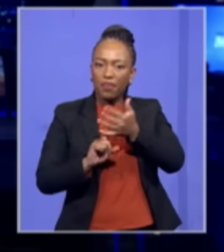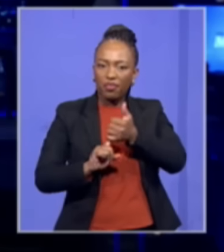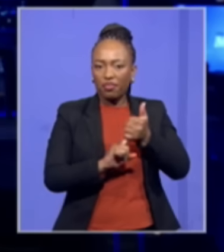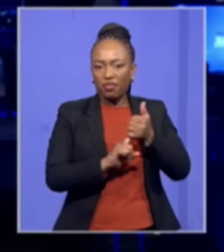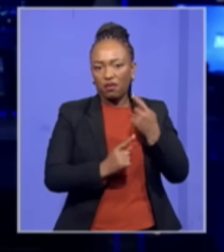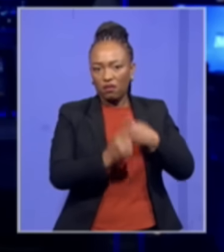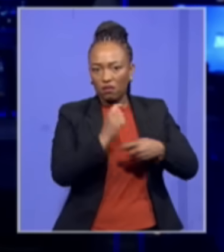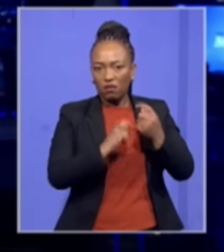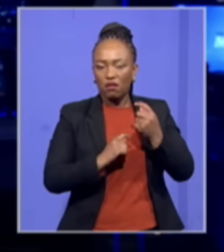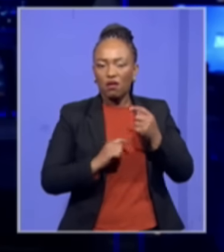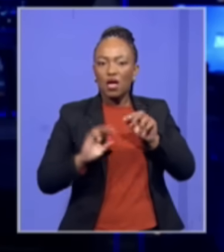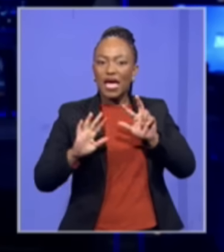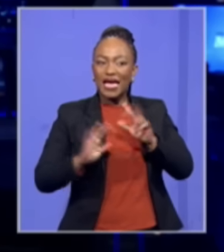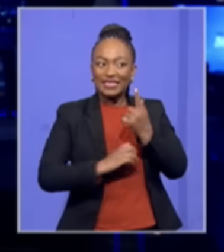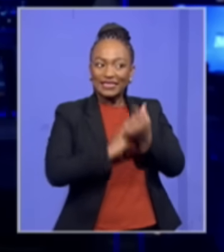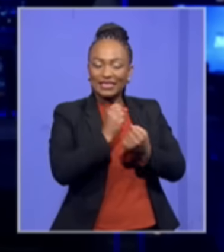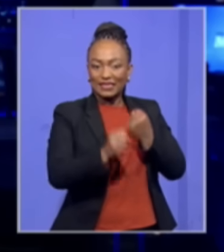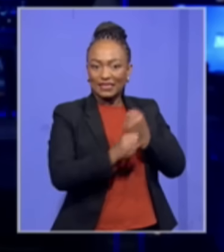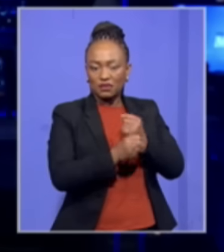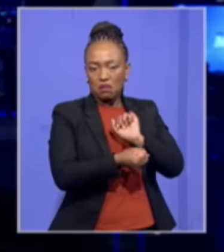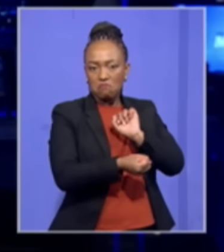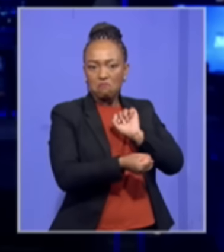qeta dilemo tse 8 tjhankaneng.